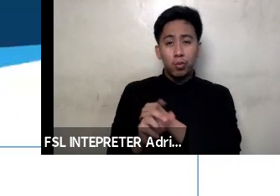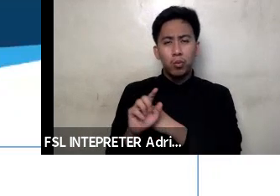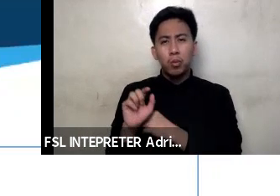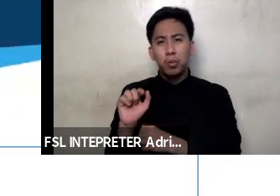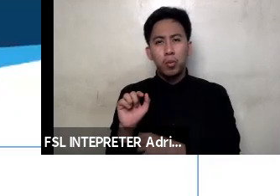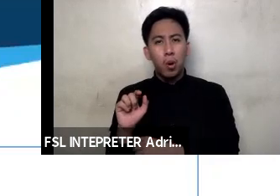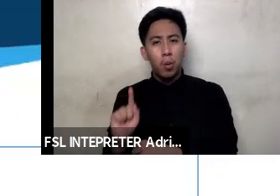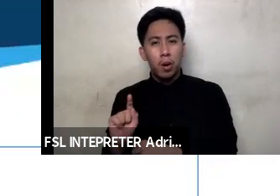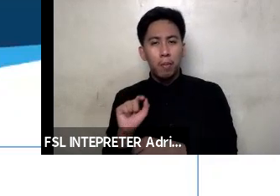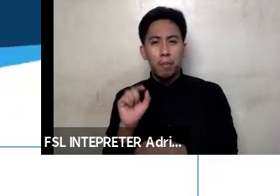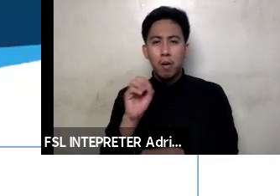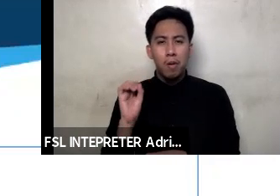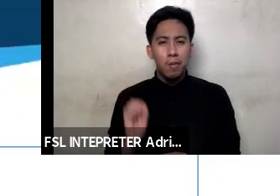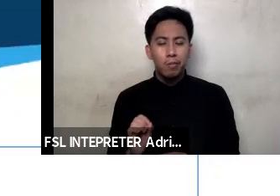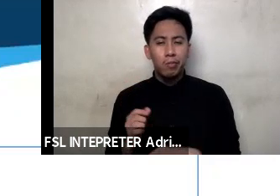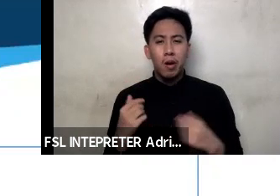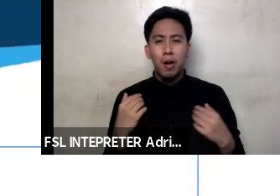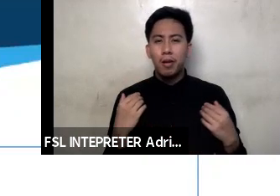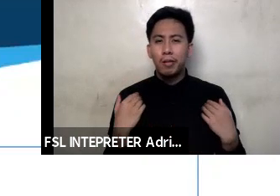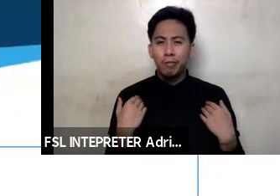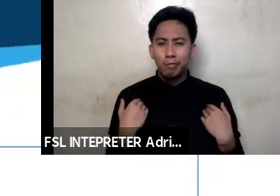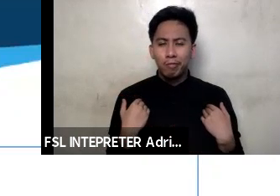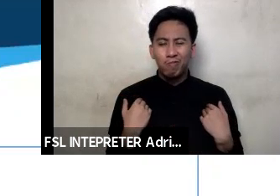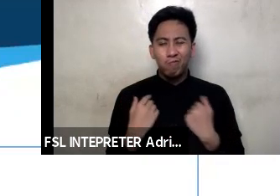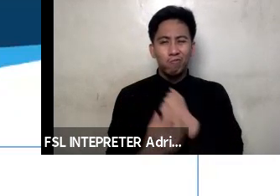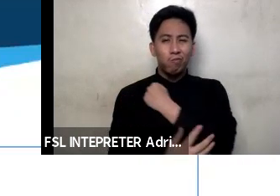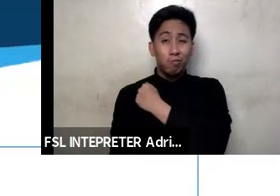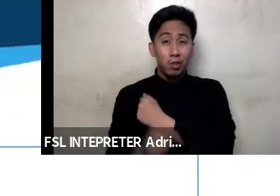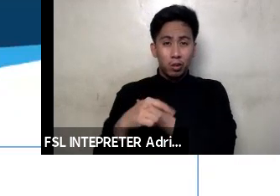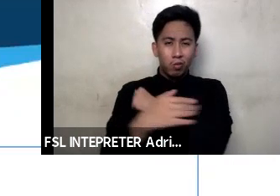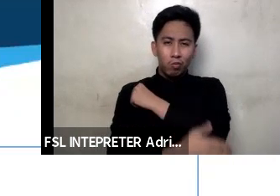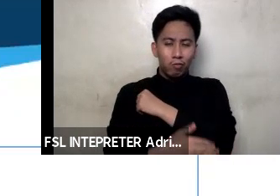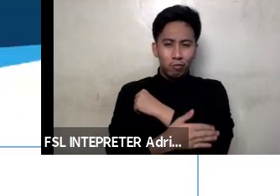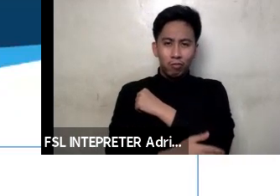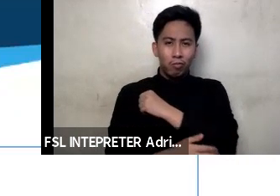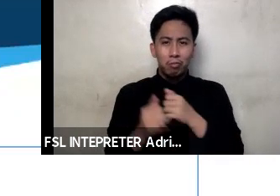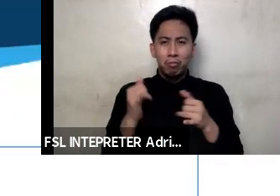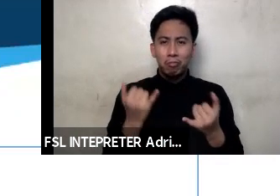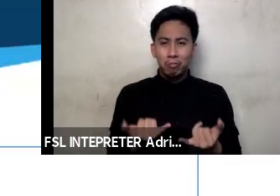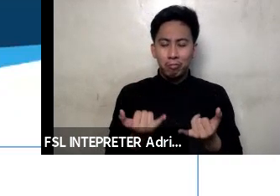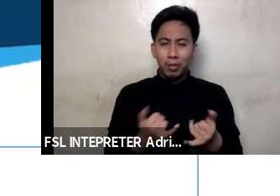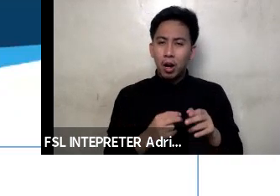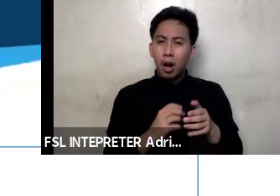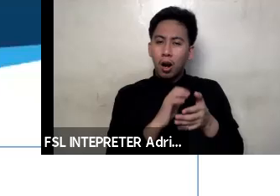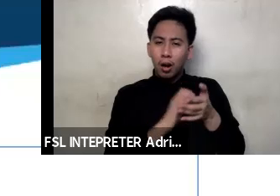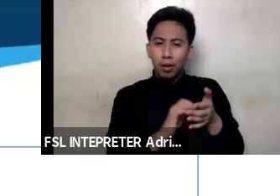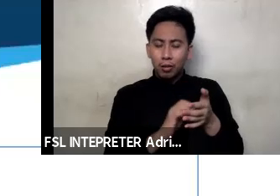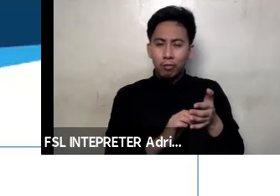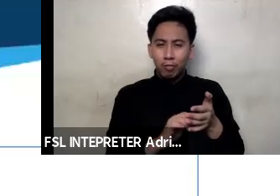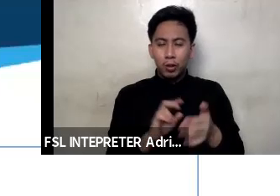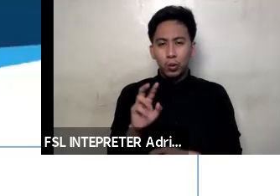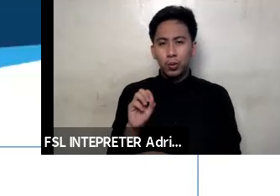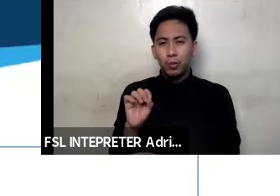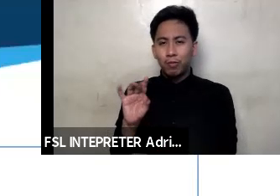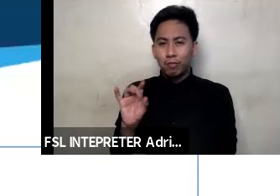41.1%. Recently, poverty of the province reduced to 37% in 2018.